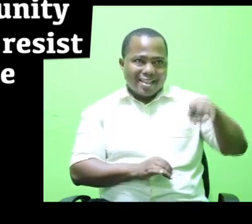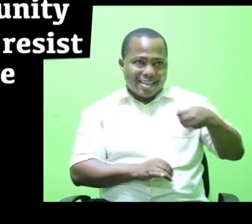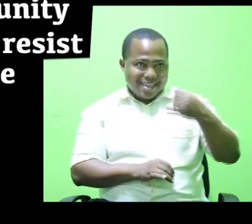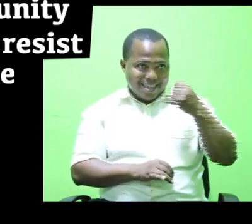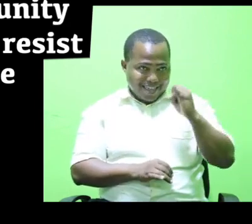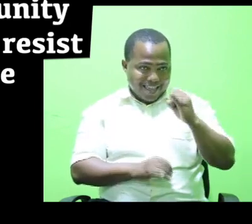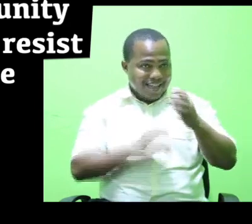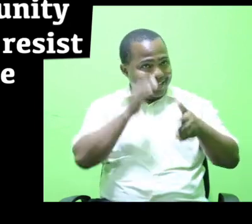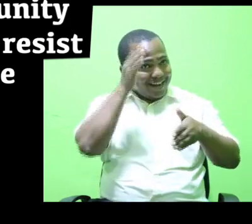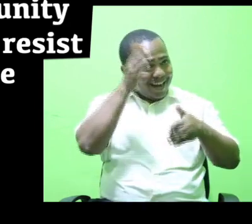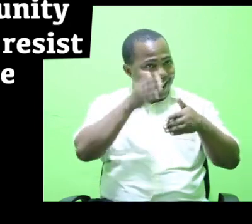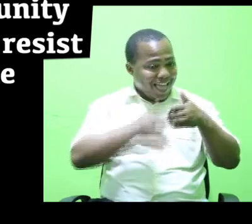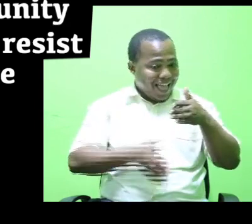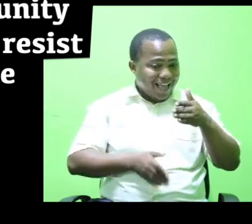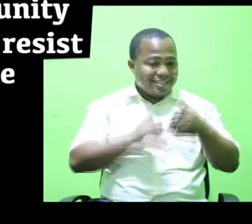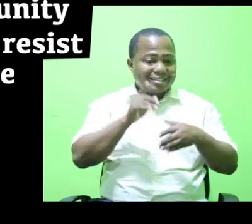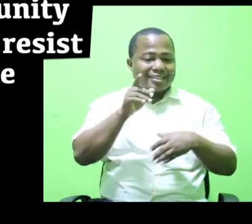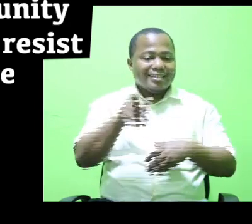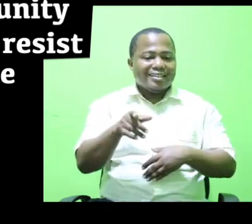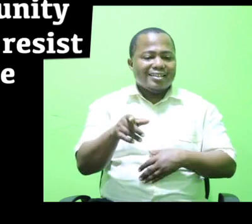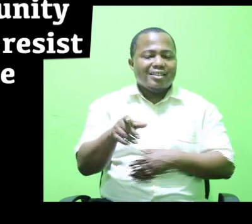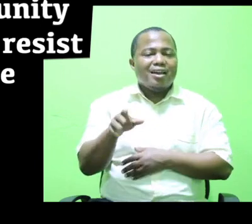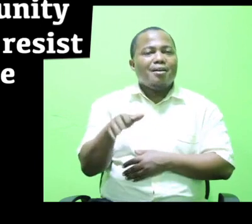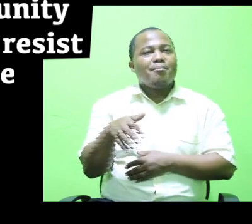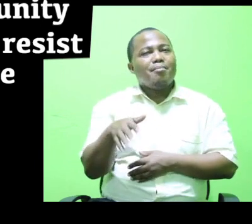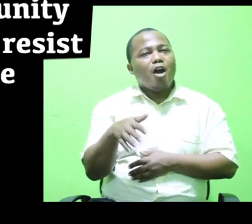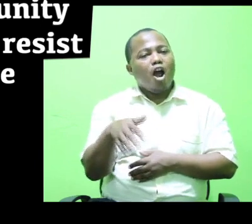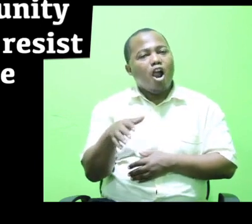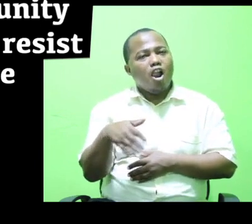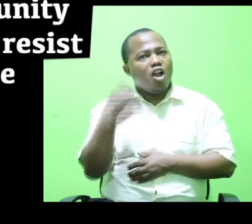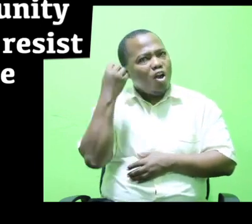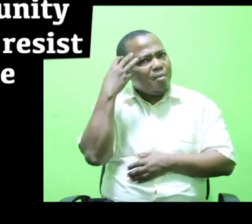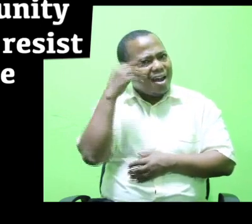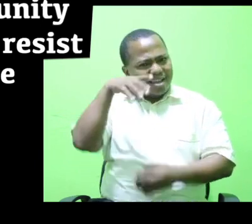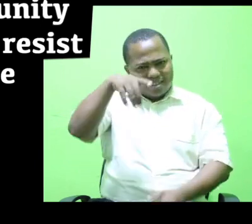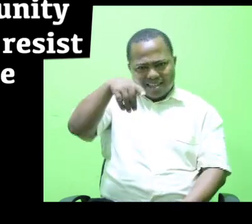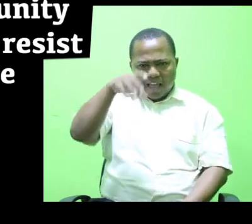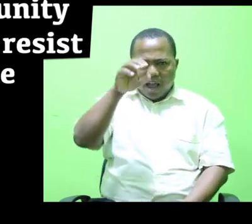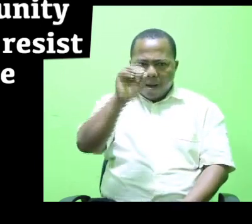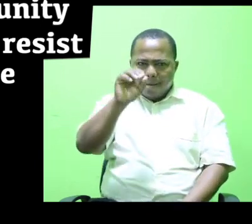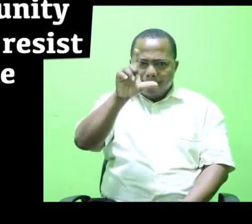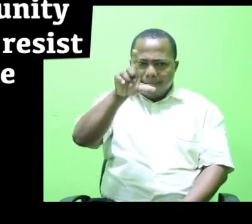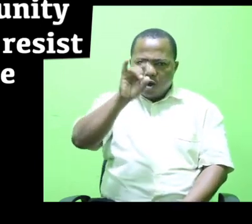and the last one is polio.